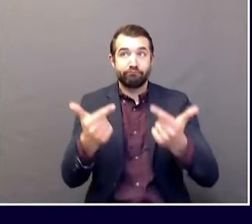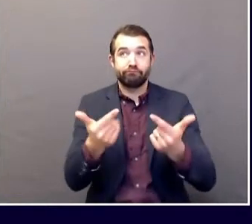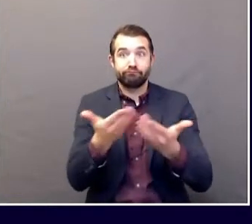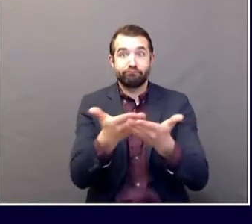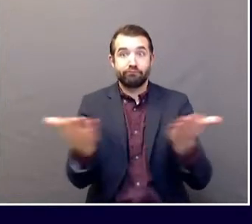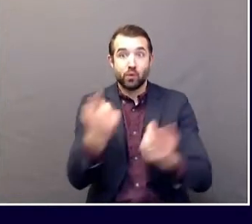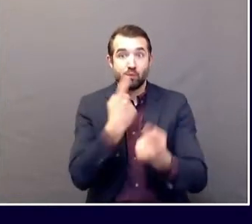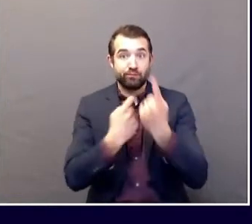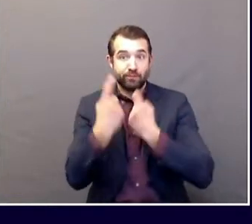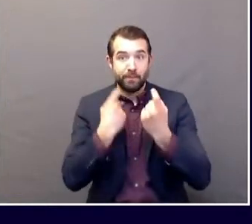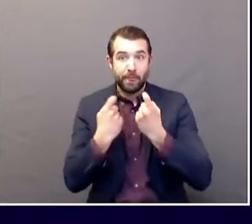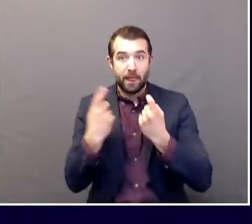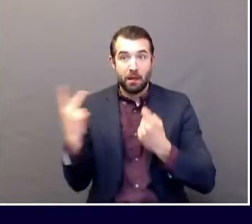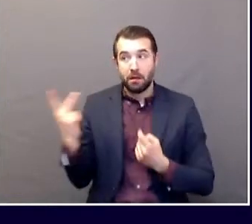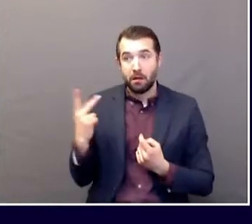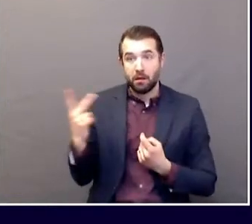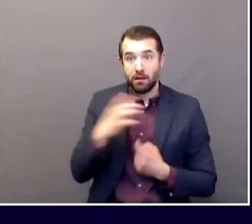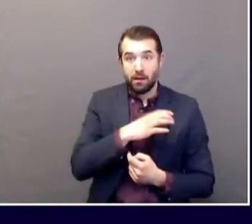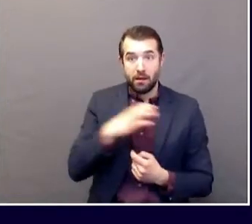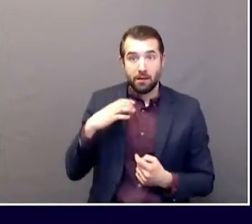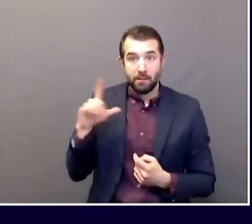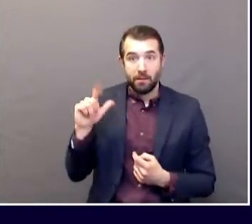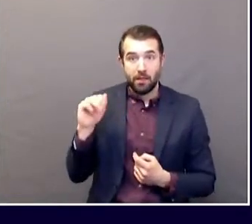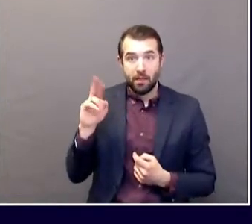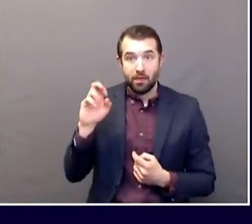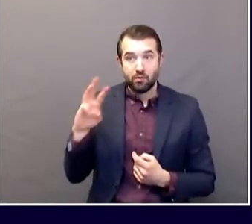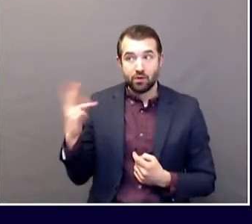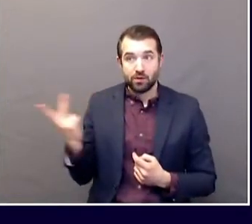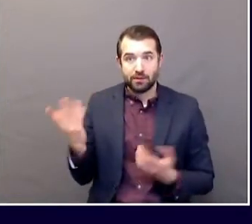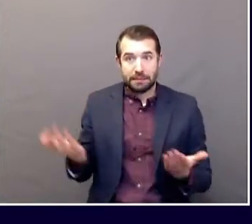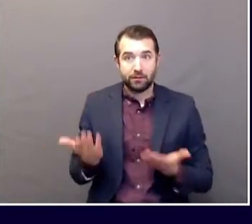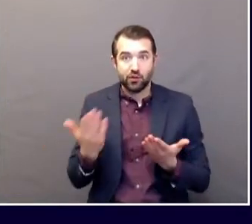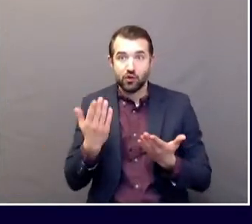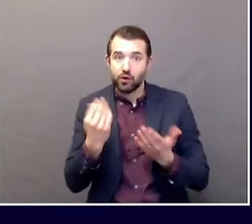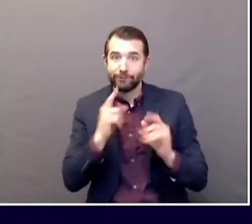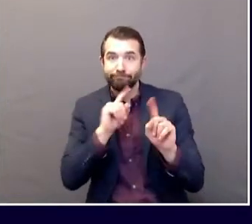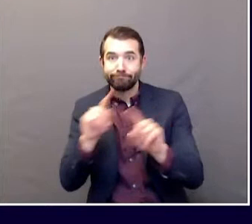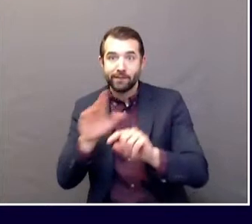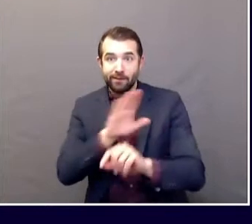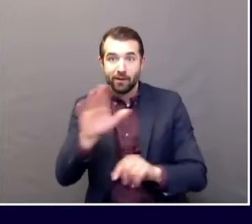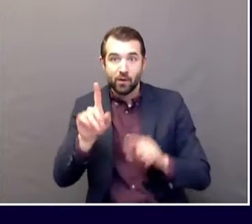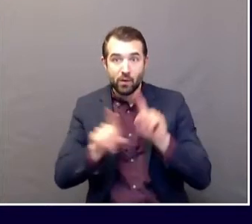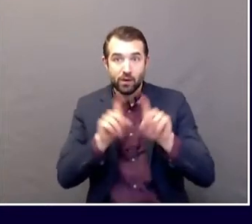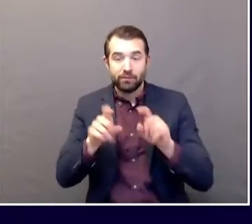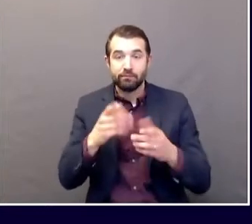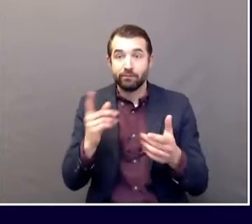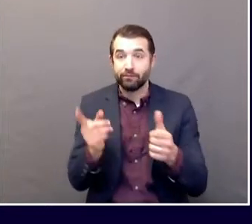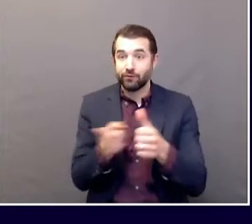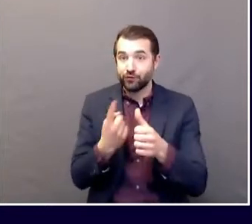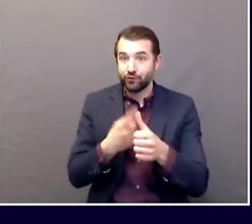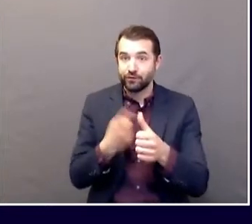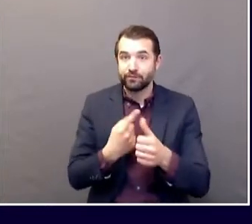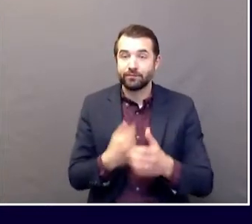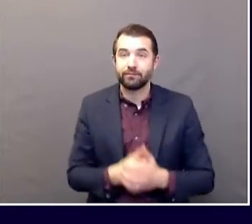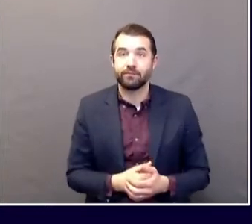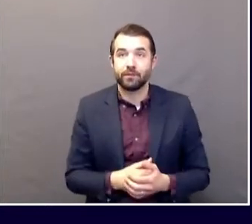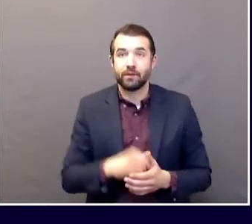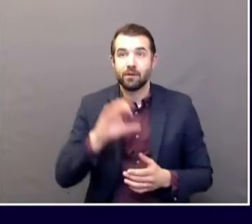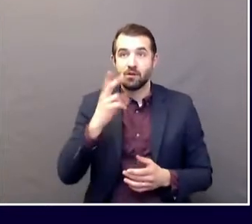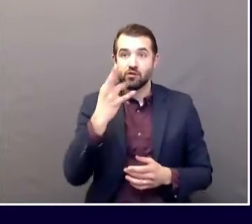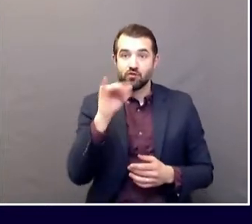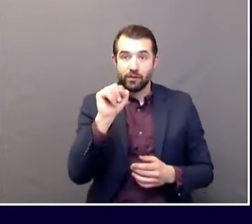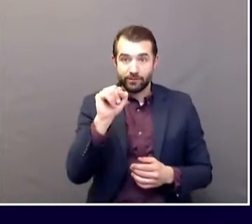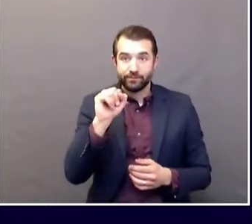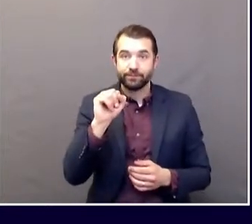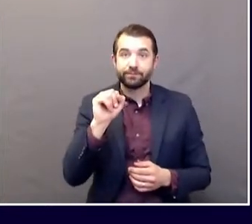Commissioner Lambrou and I are happy to take any questions you have today. The first question for the afternoon goes to Chris Costa. Hi,